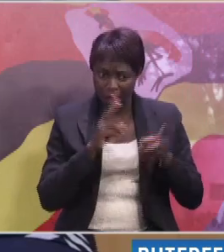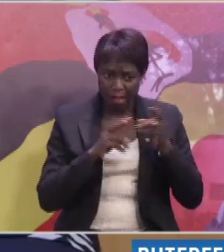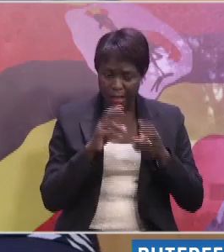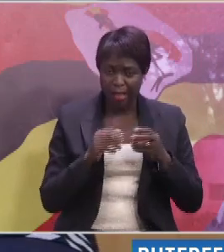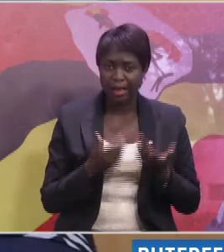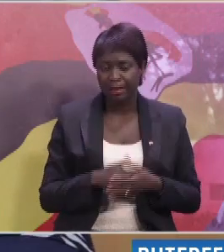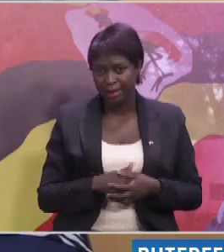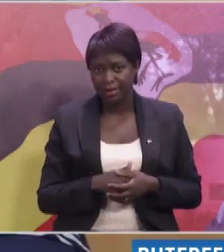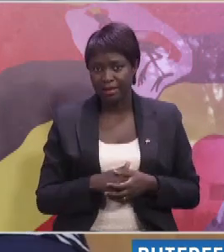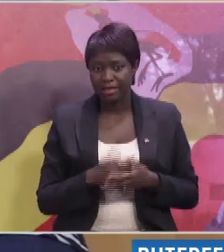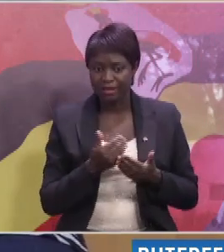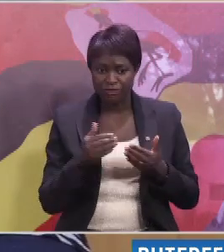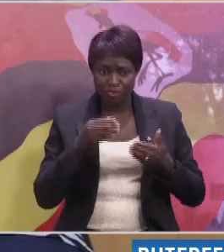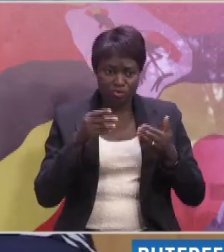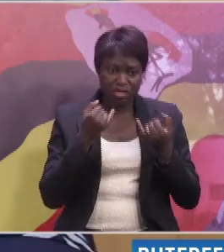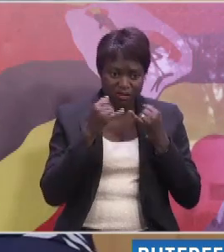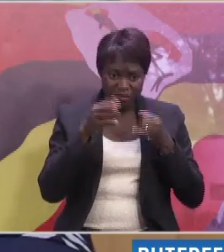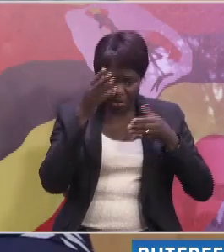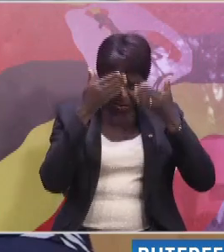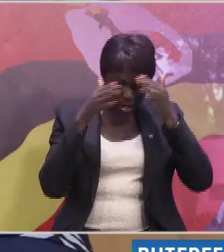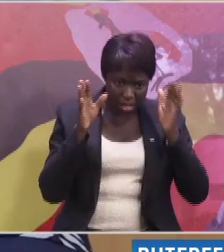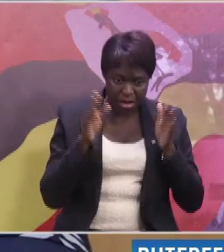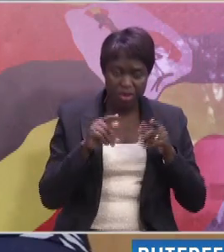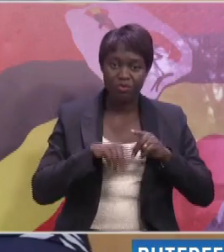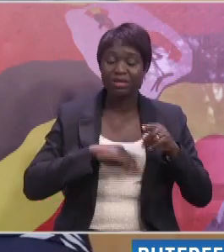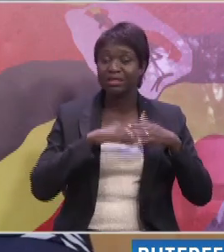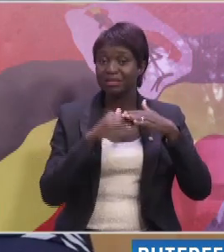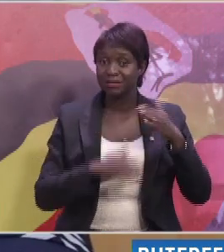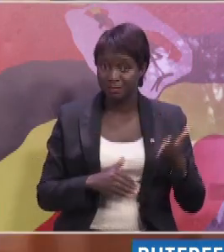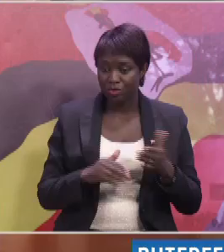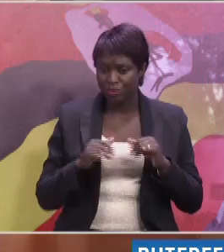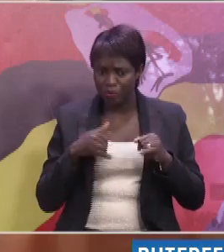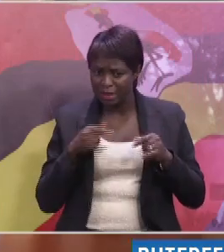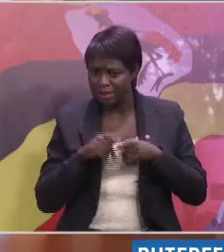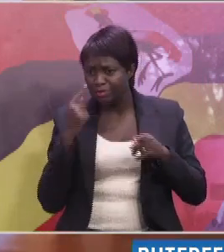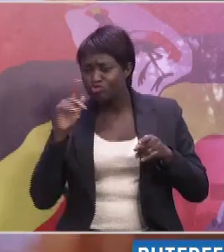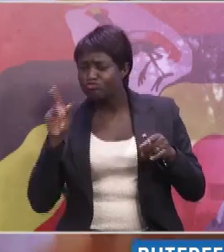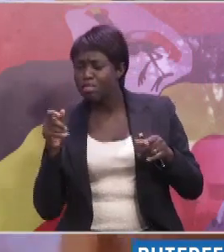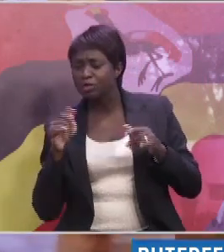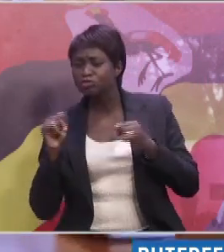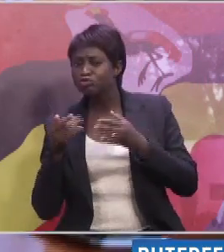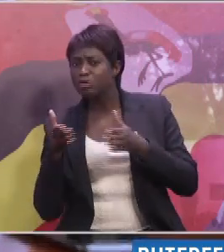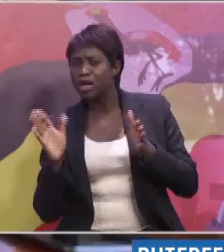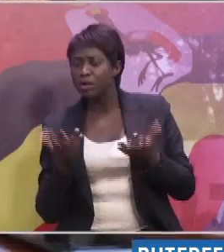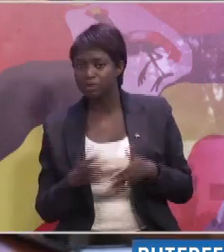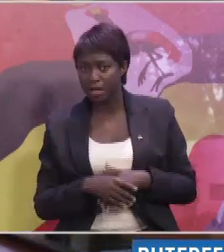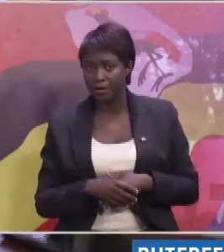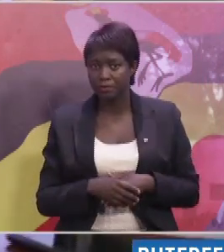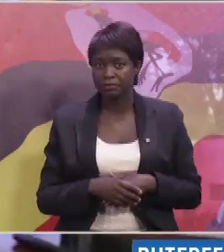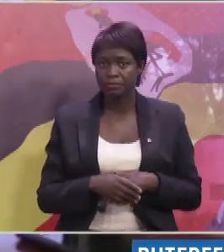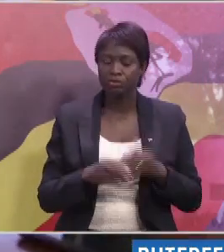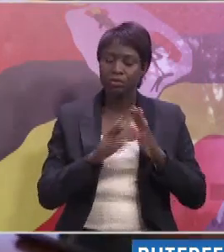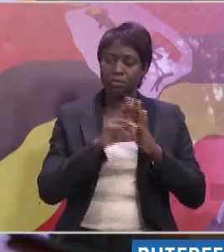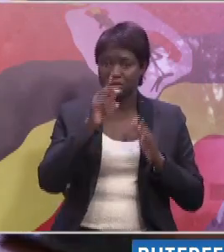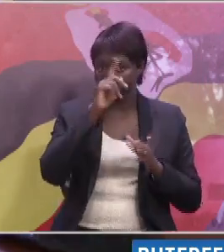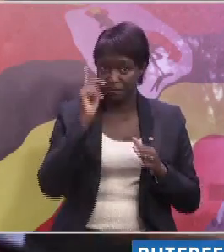children get to know such things when they are still younger, they try. Omwami wa Kabaka amulamulira Kisiza Lyesese kweba